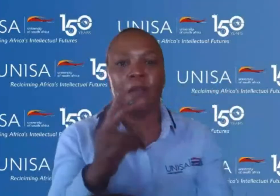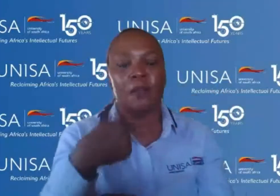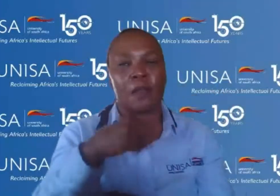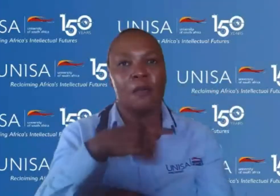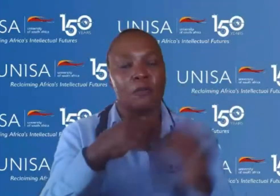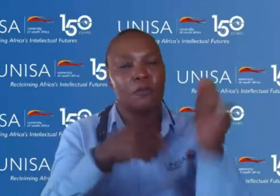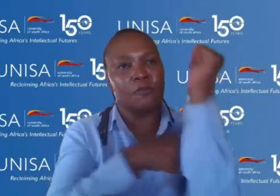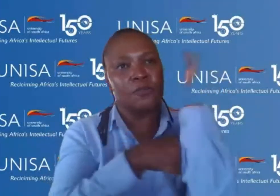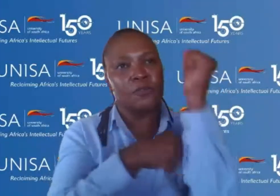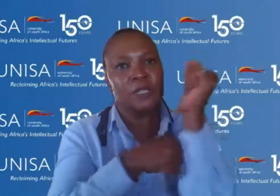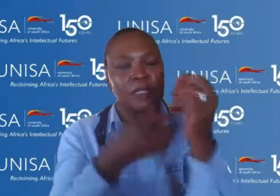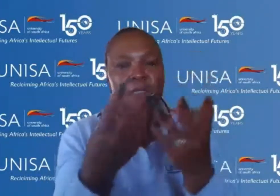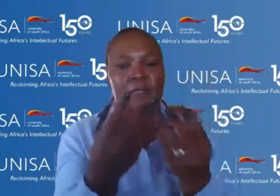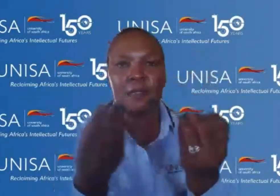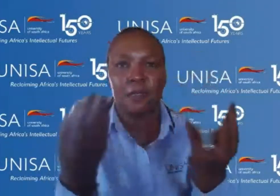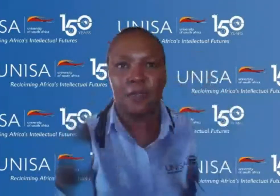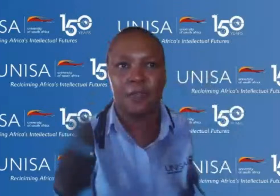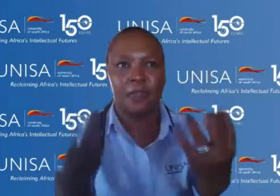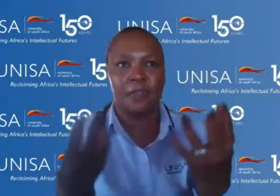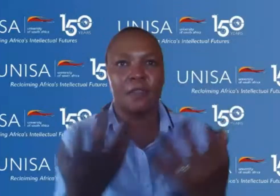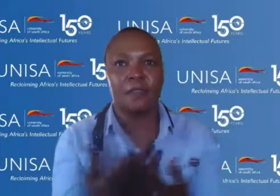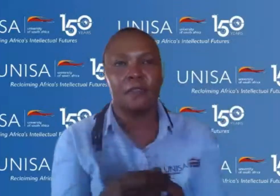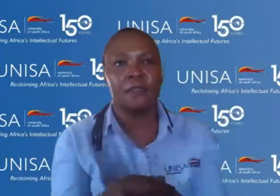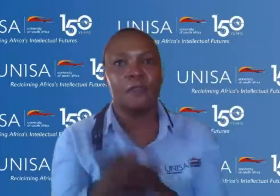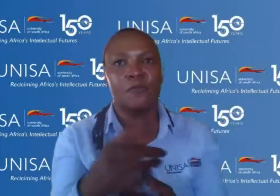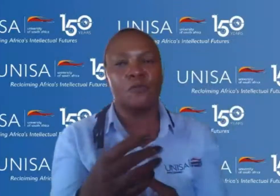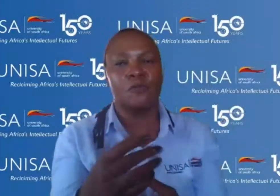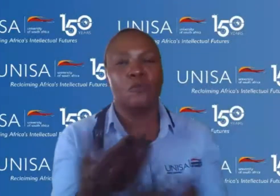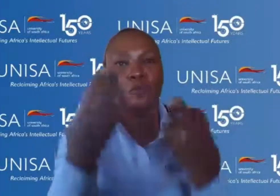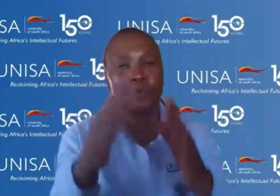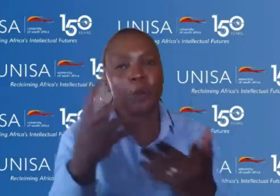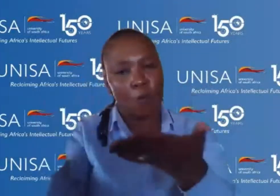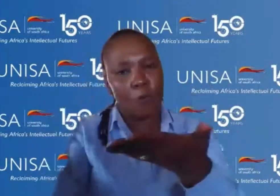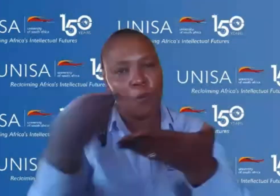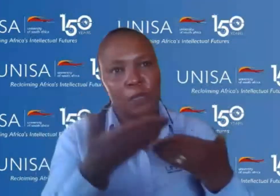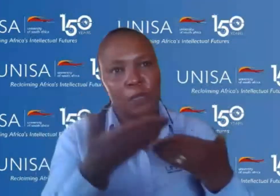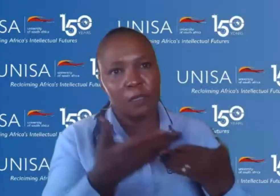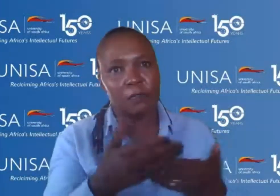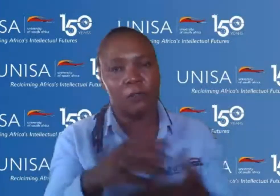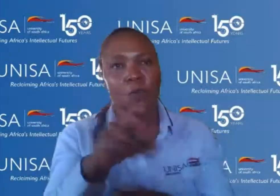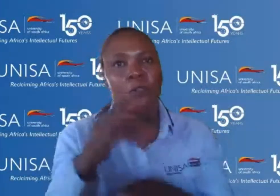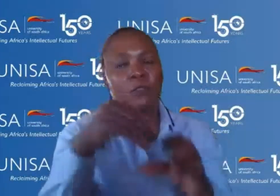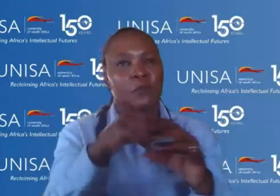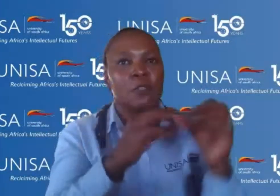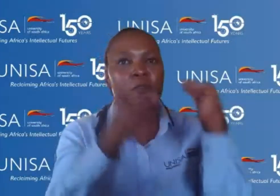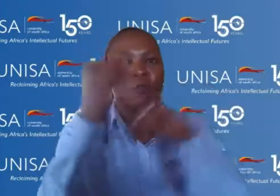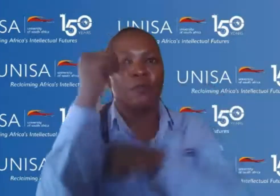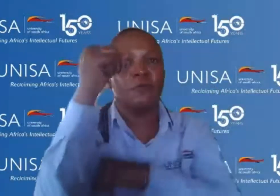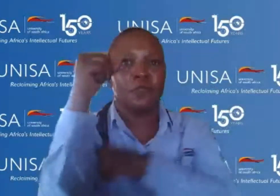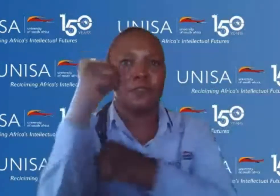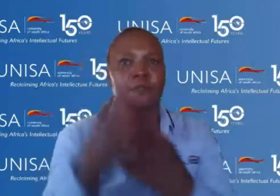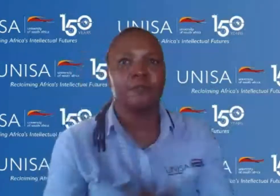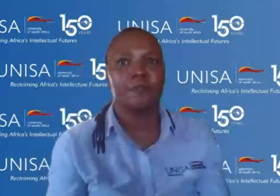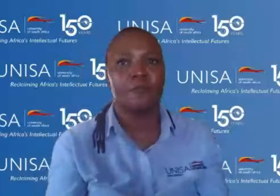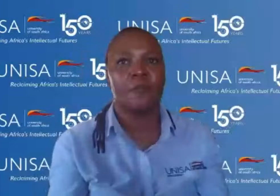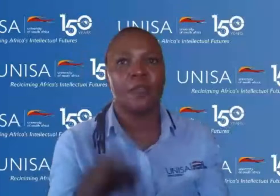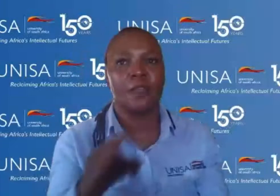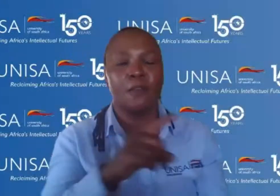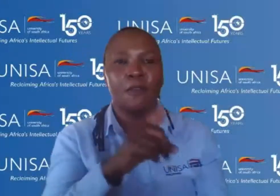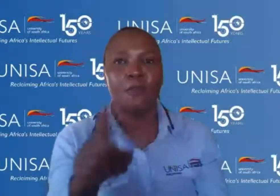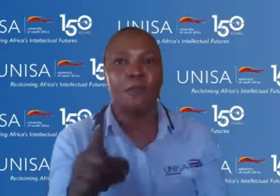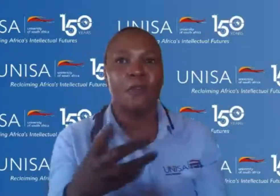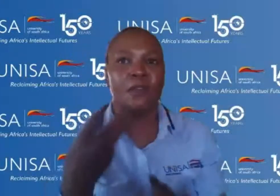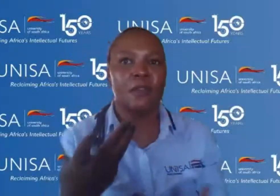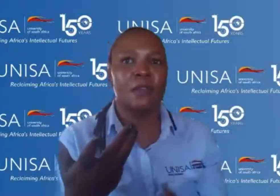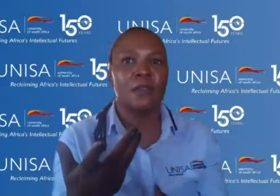number. You students are always welcome to walk into the office. Those who are based in